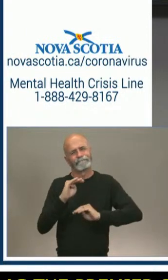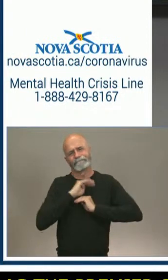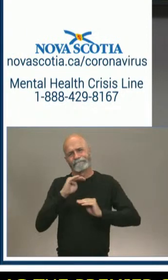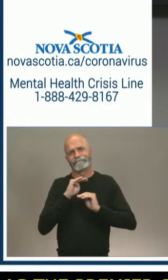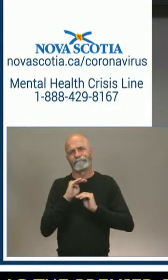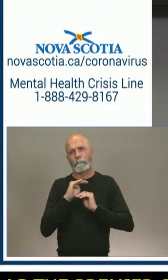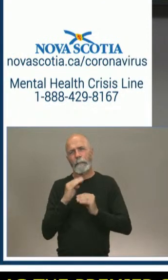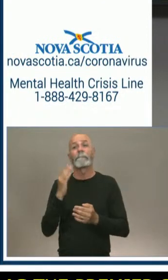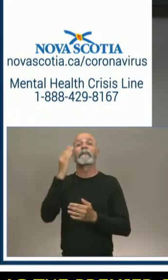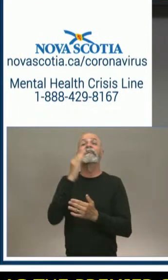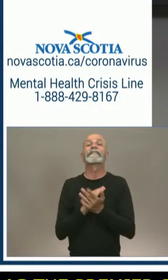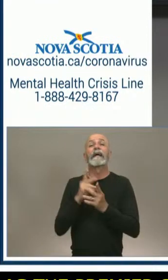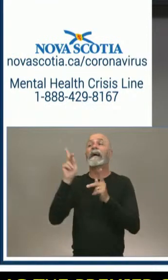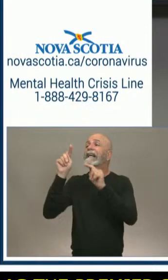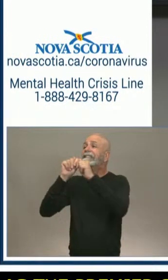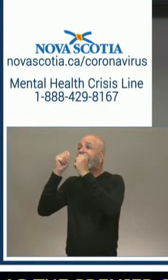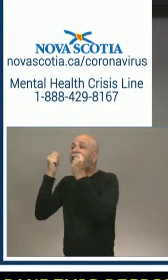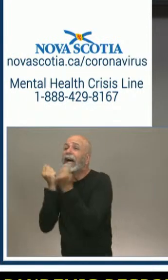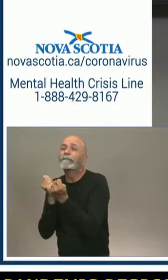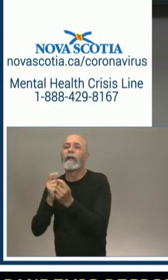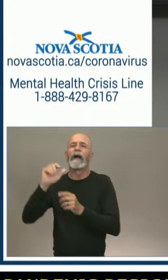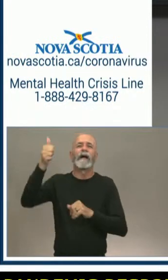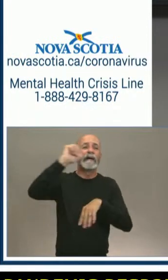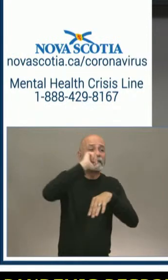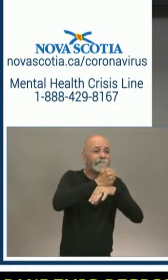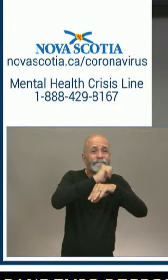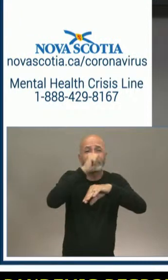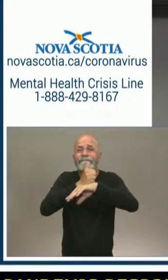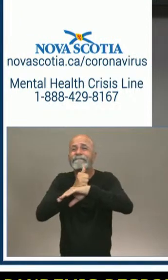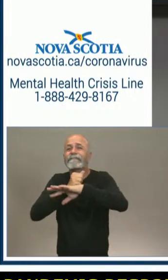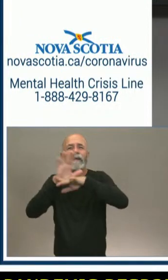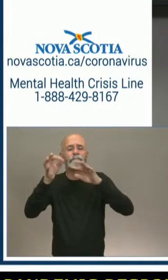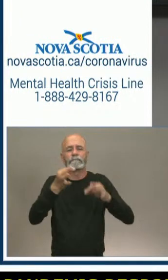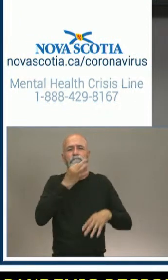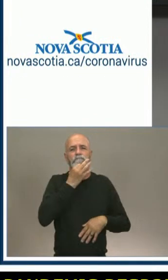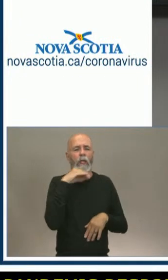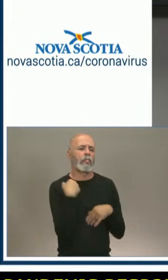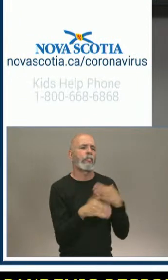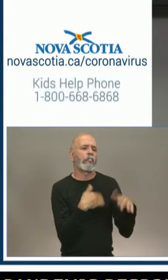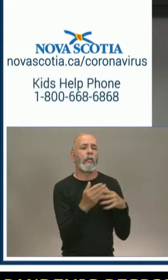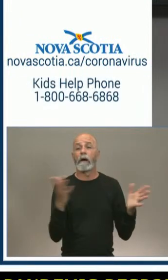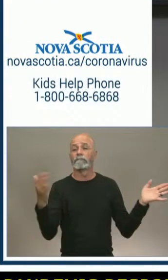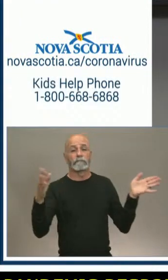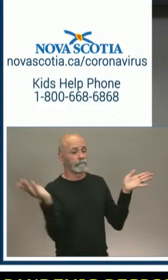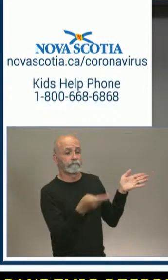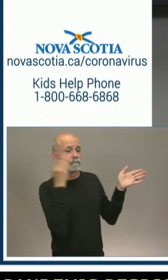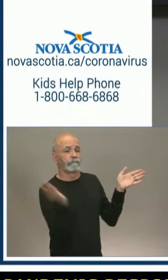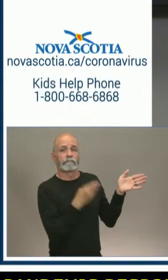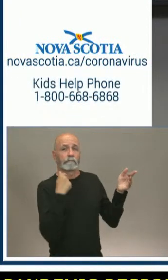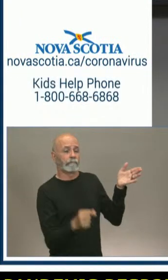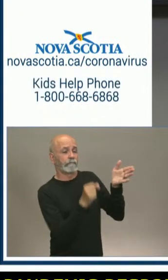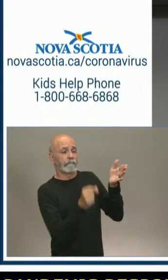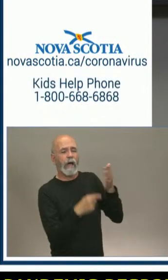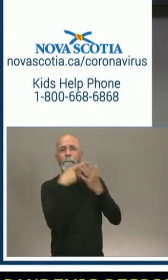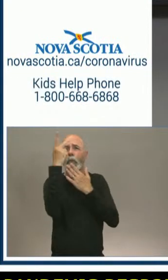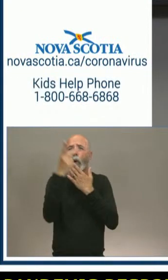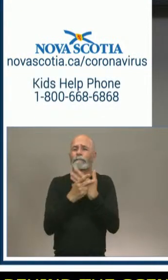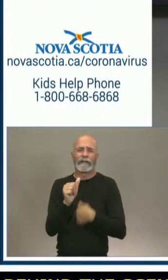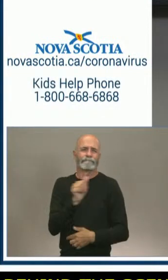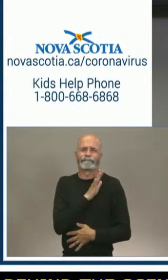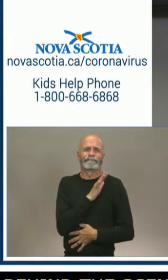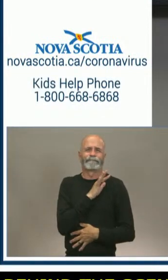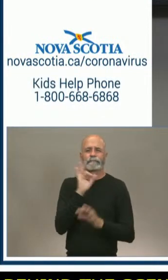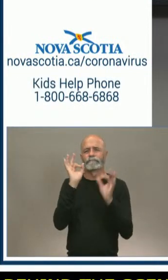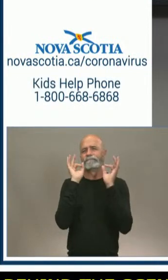number of teams that have established a world-class testing program. And Nova Scotians have shown their commitment through